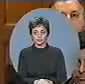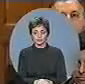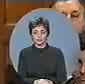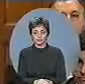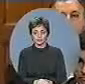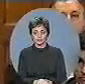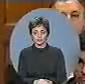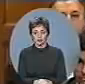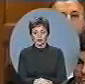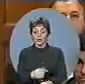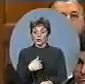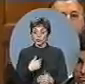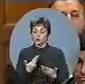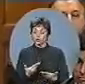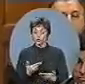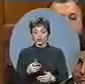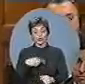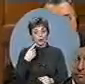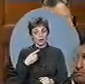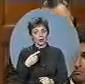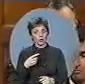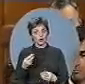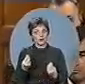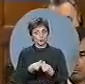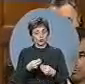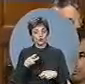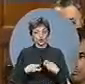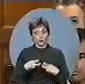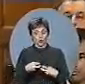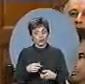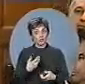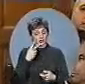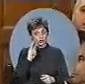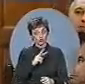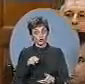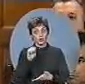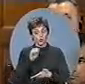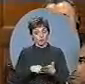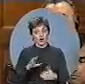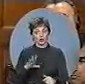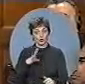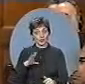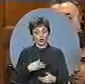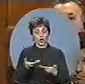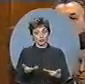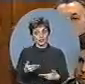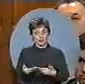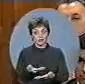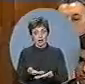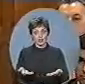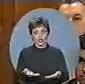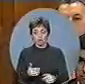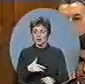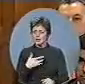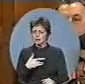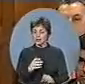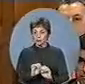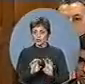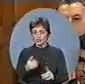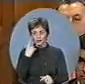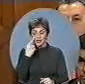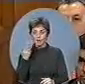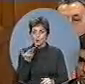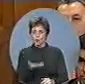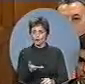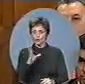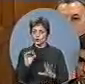decorum in the House today. But I believe, Mr. Speaker, it would be obvious to you and all members what caused it. And, Mr.